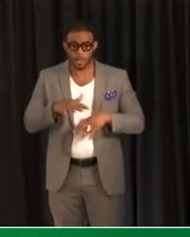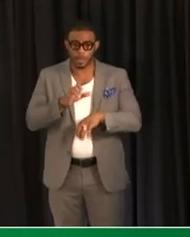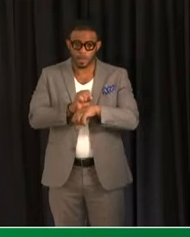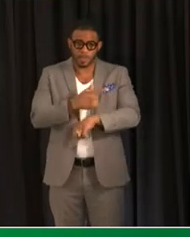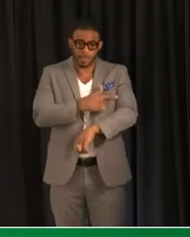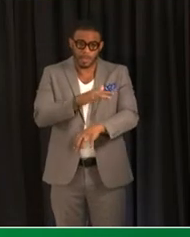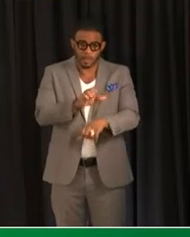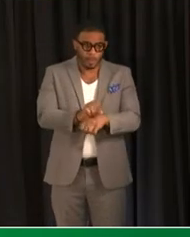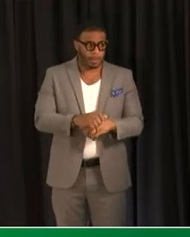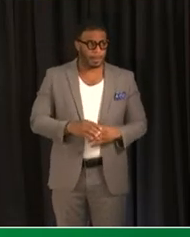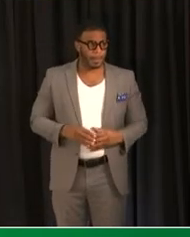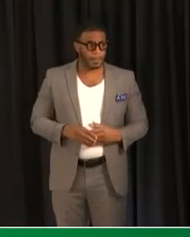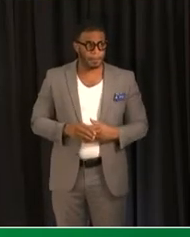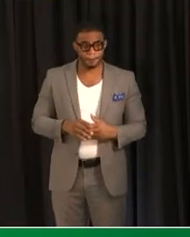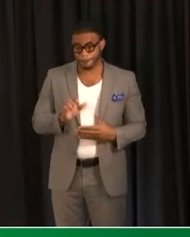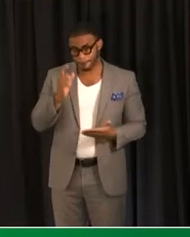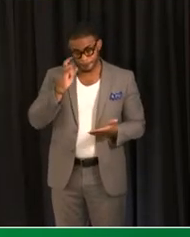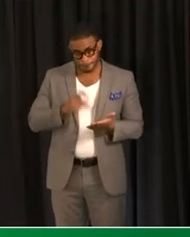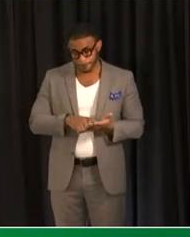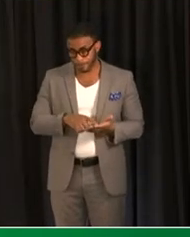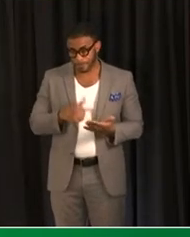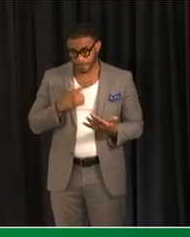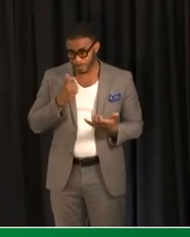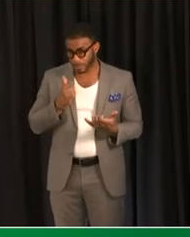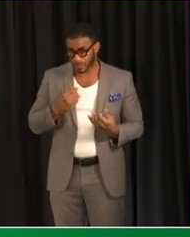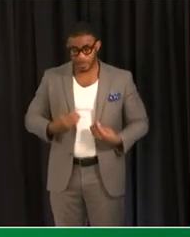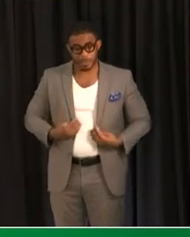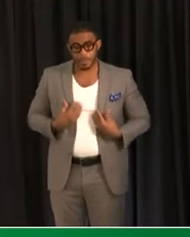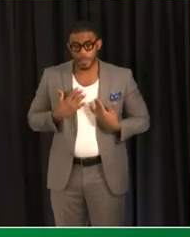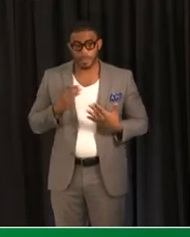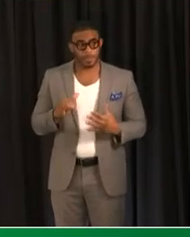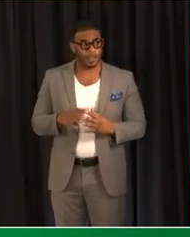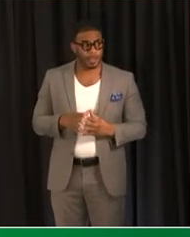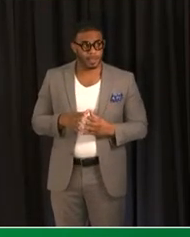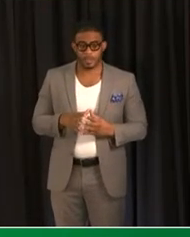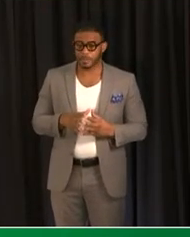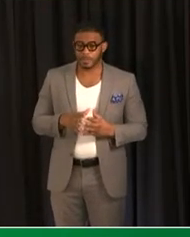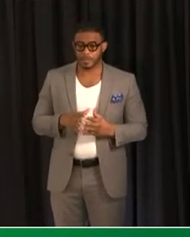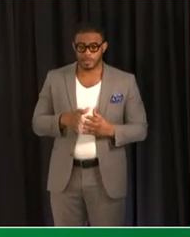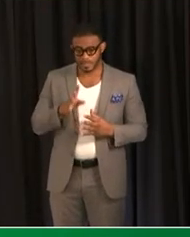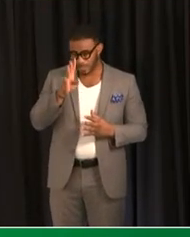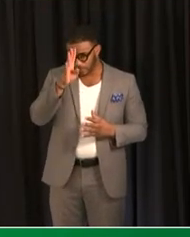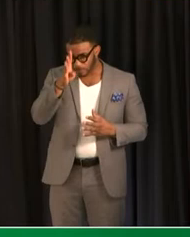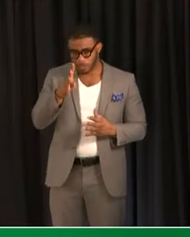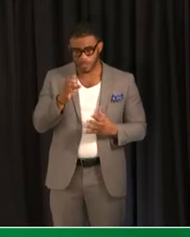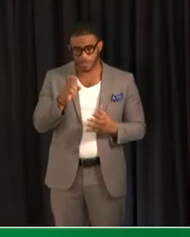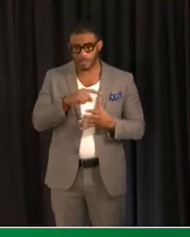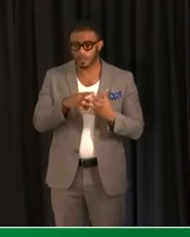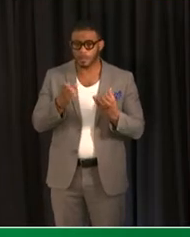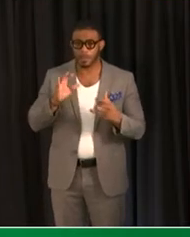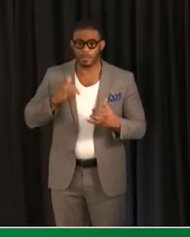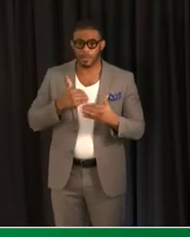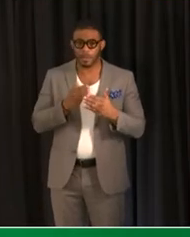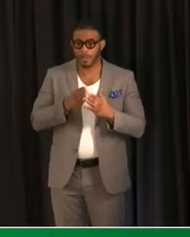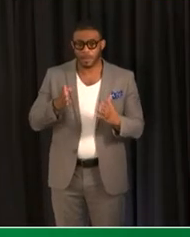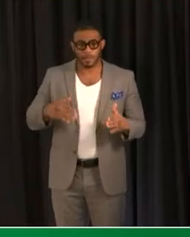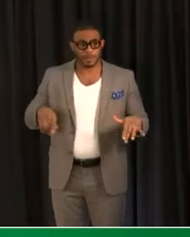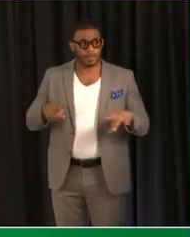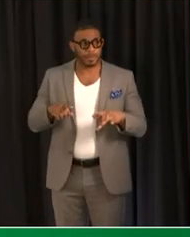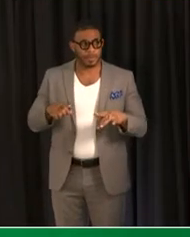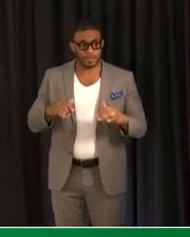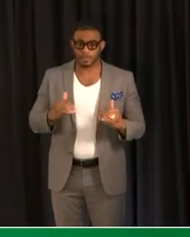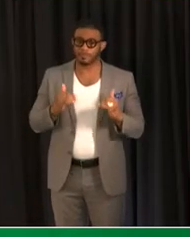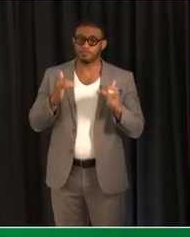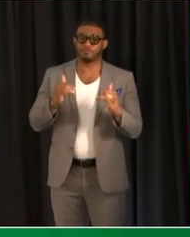vaccine appointments. As we noted, I've just been so inspired by the ingenuity and innovation that so many of our neighbors